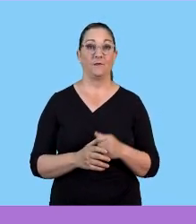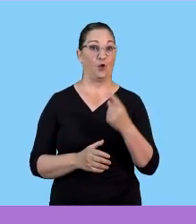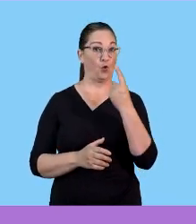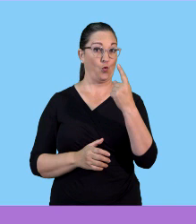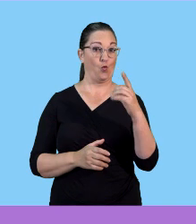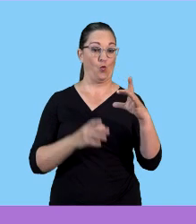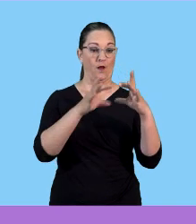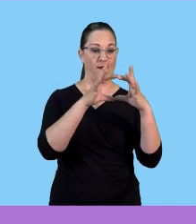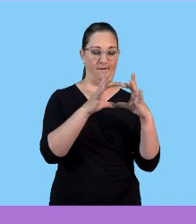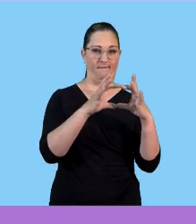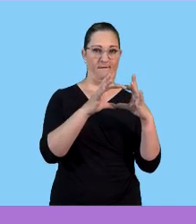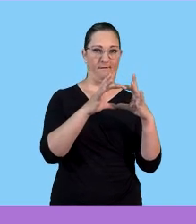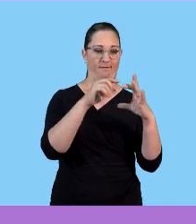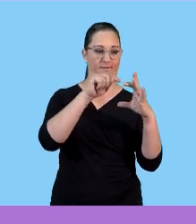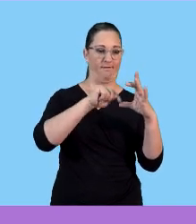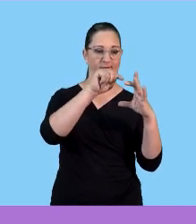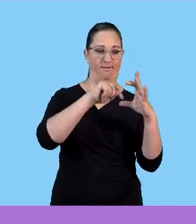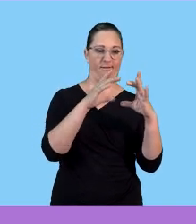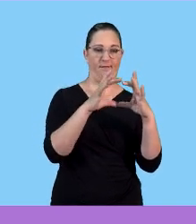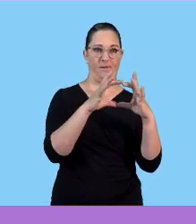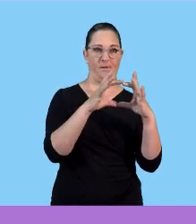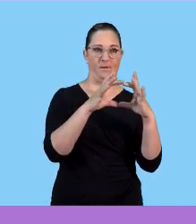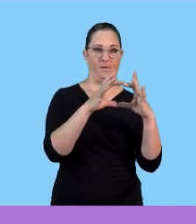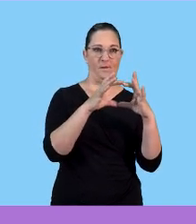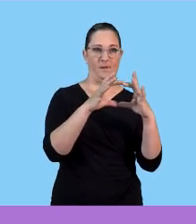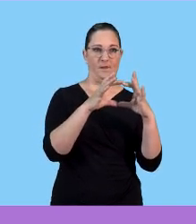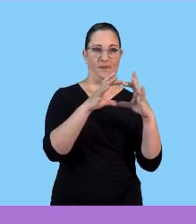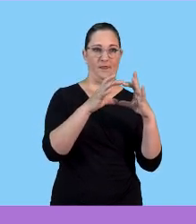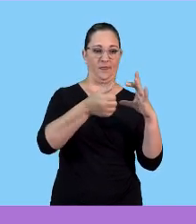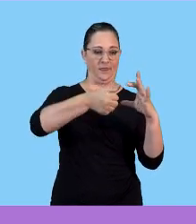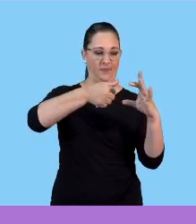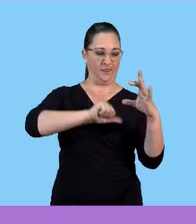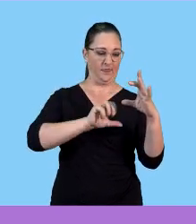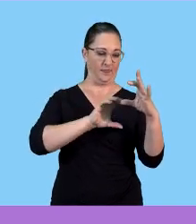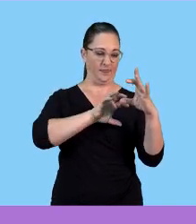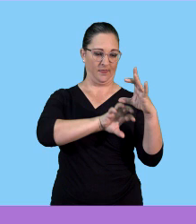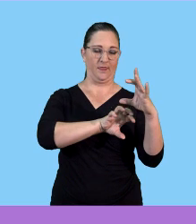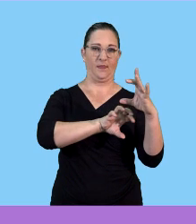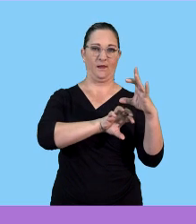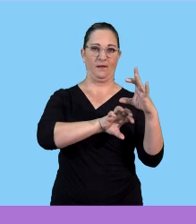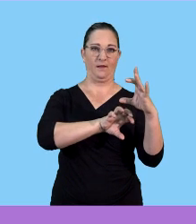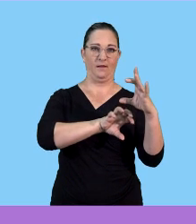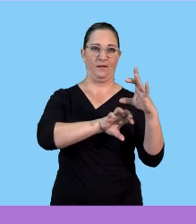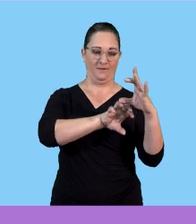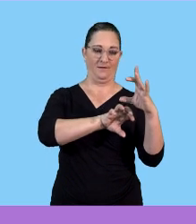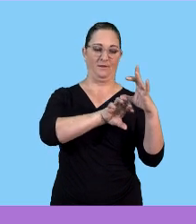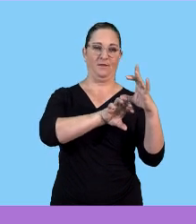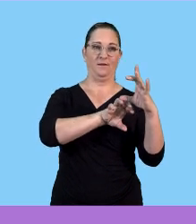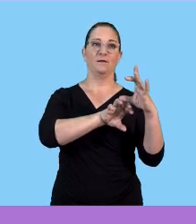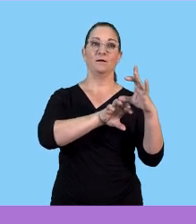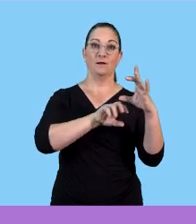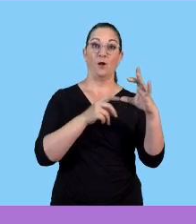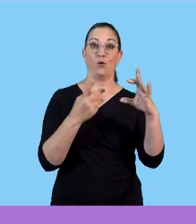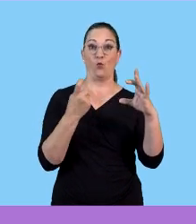That's 1 candle. And then if I place another candle next to it, I'm going to try and draw a circle here. Let's say there's